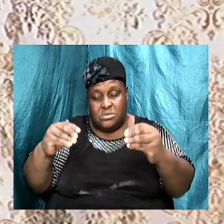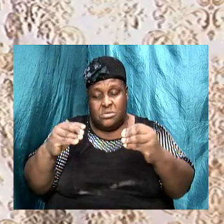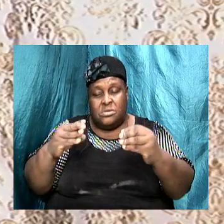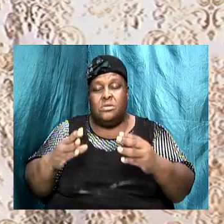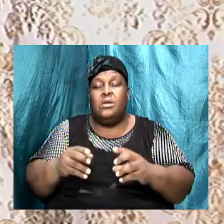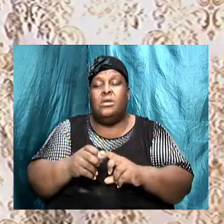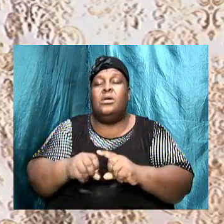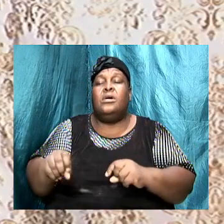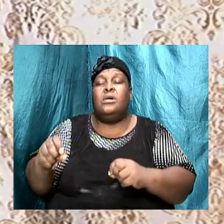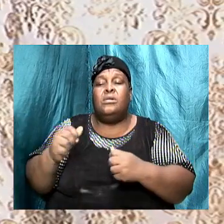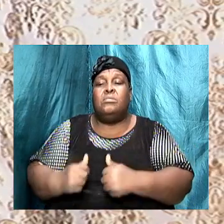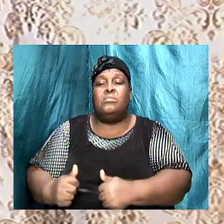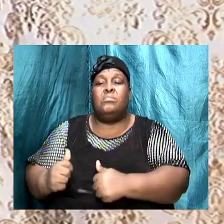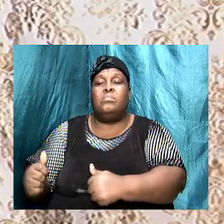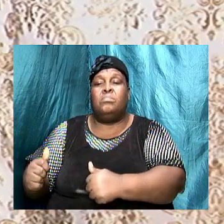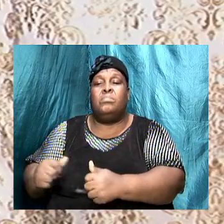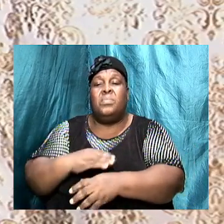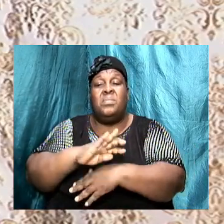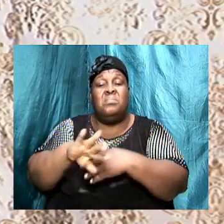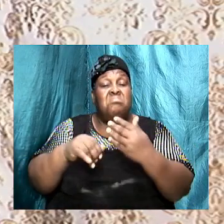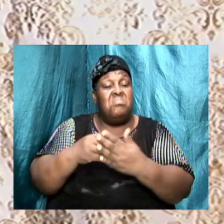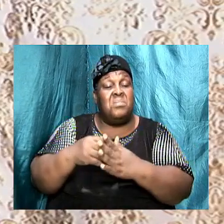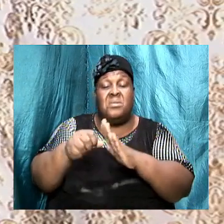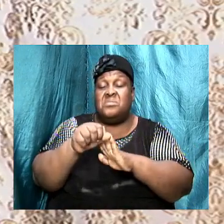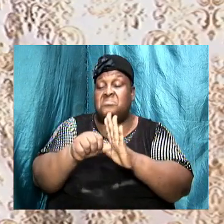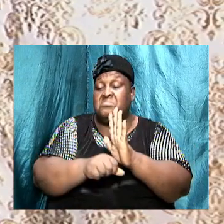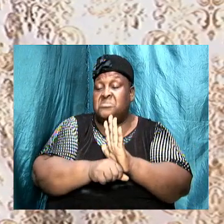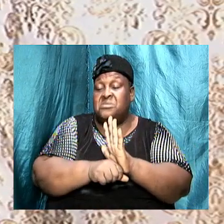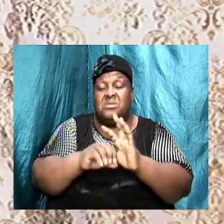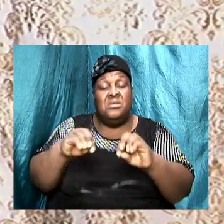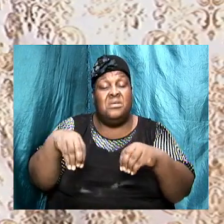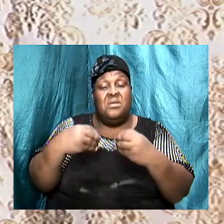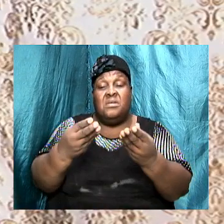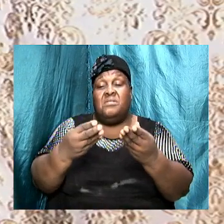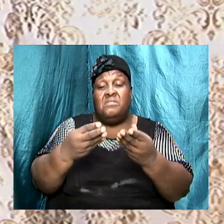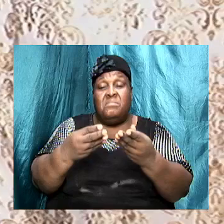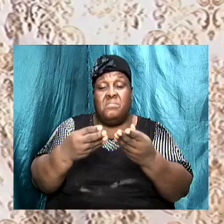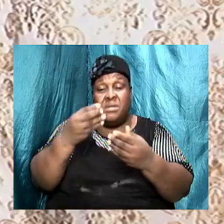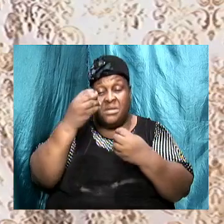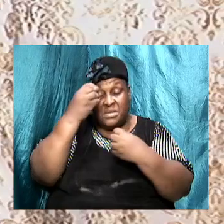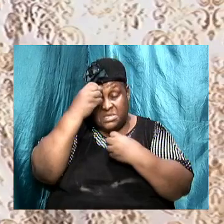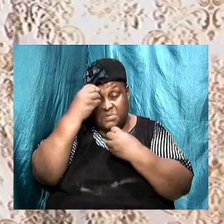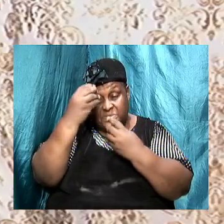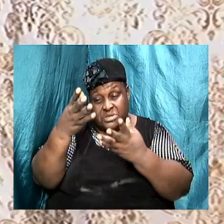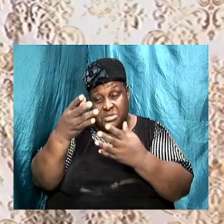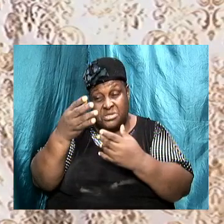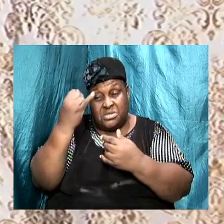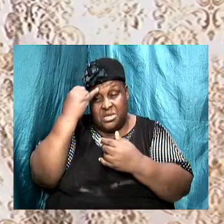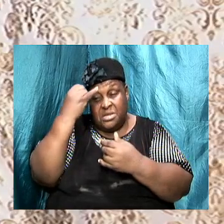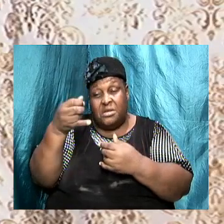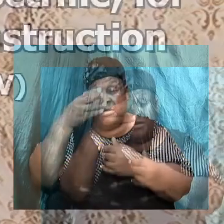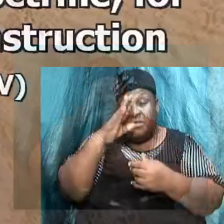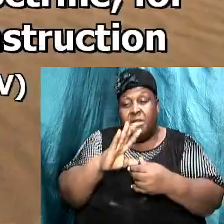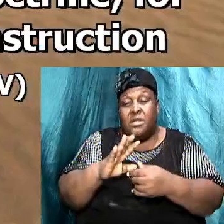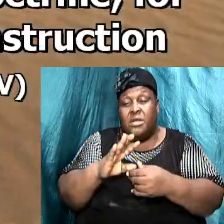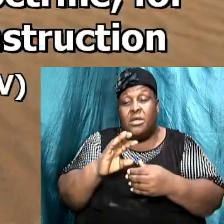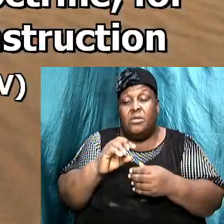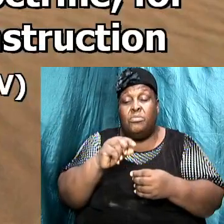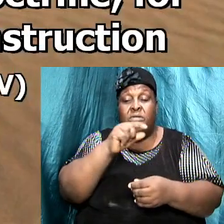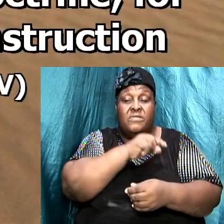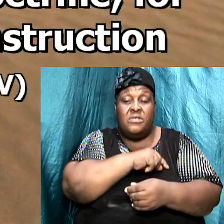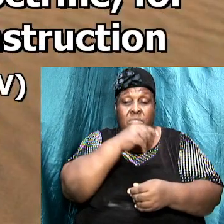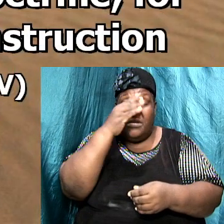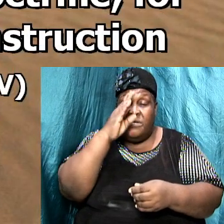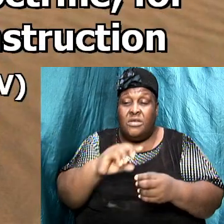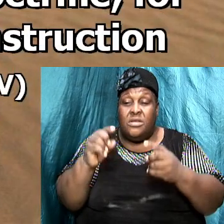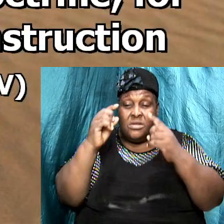verse 16, it says, all scripture is given by the inspiration of God and is profitable for our doctrine. So when